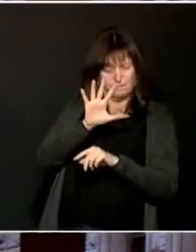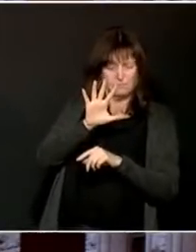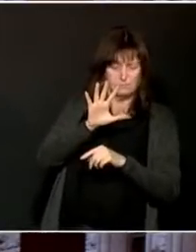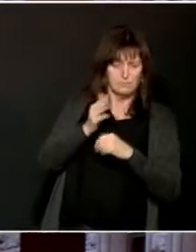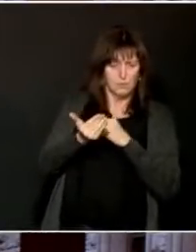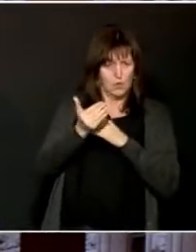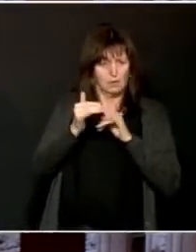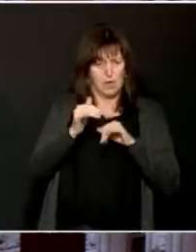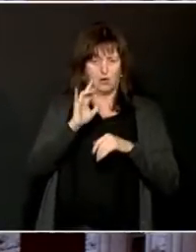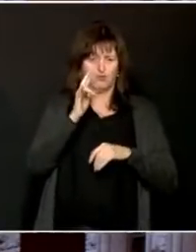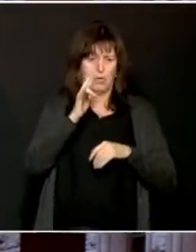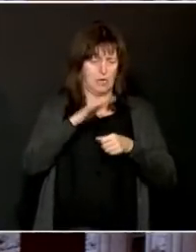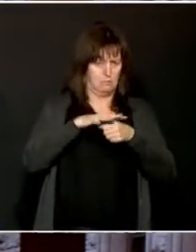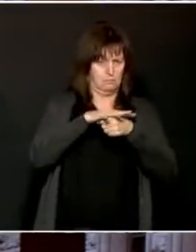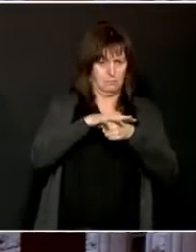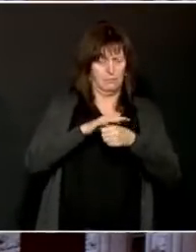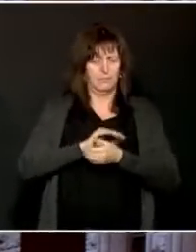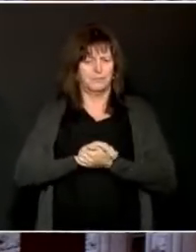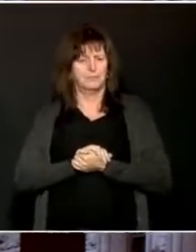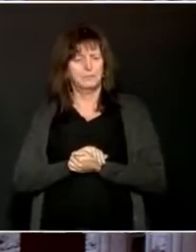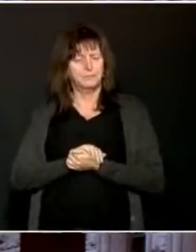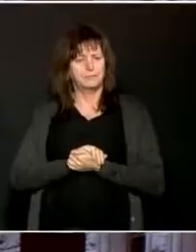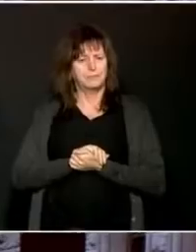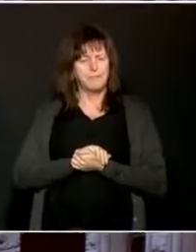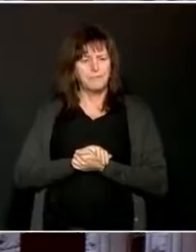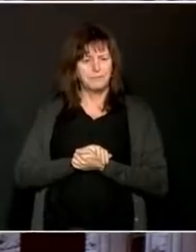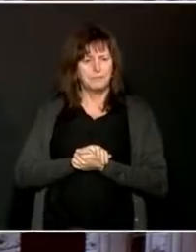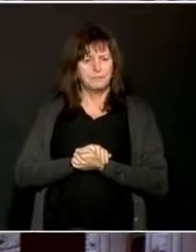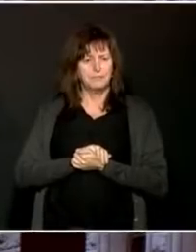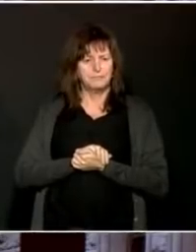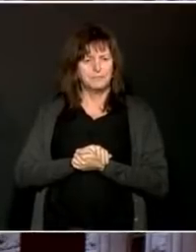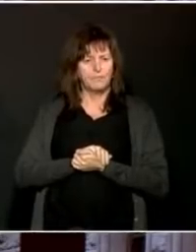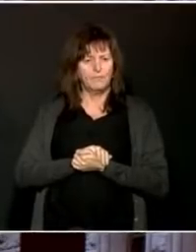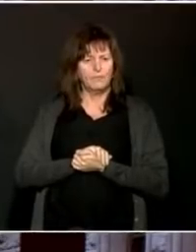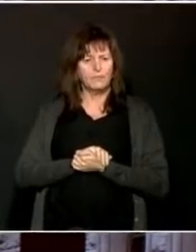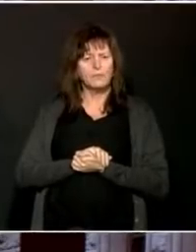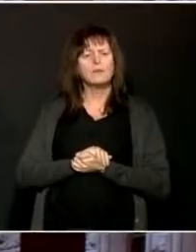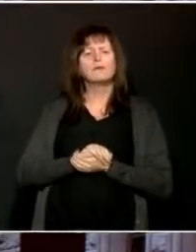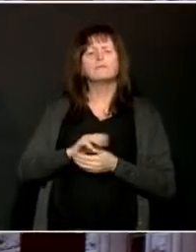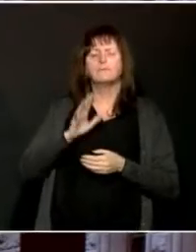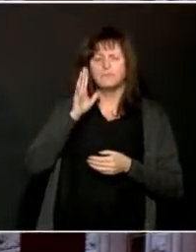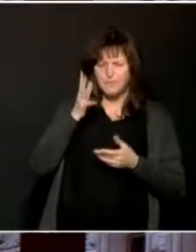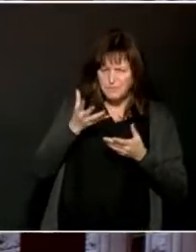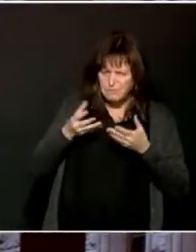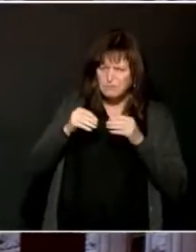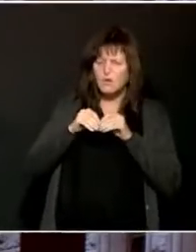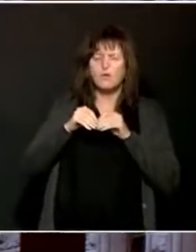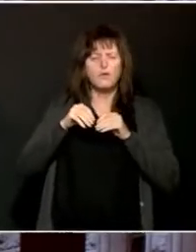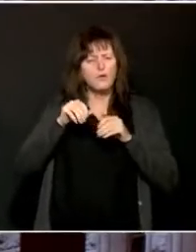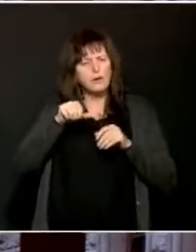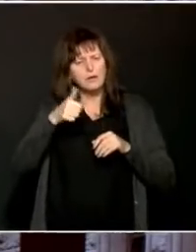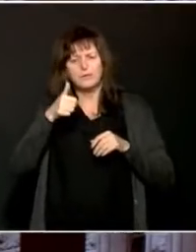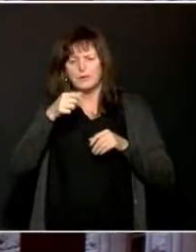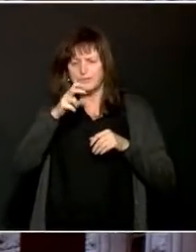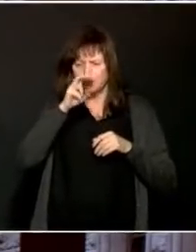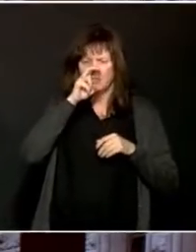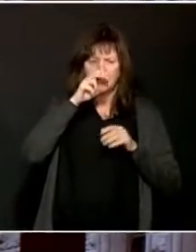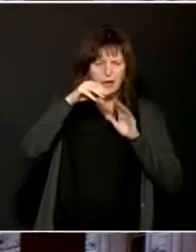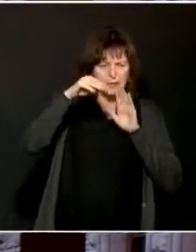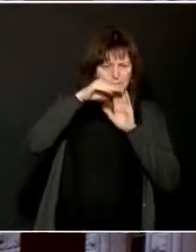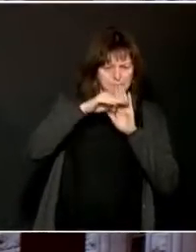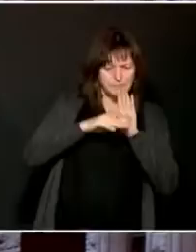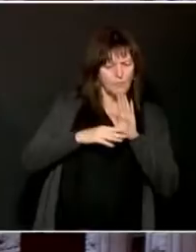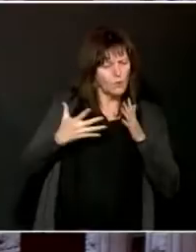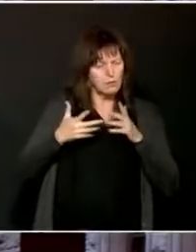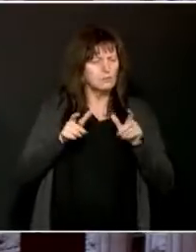with some restrictions and checks and balances, which I'm going to talk about. while we are going in the third wave, and Dr.